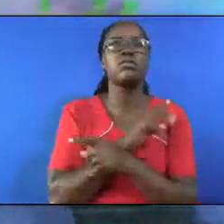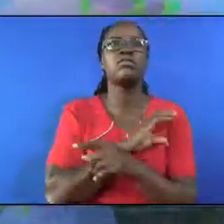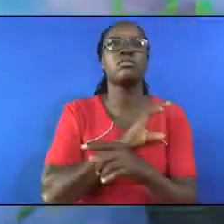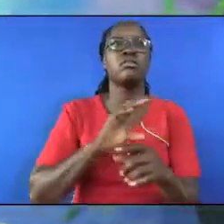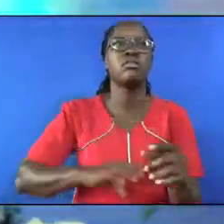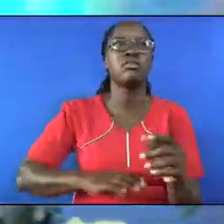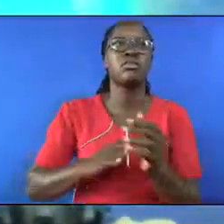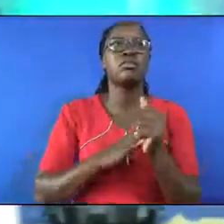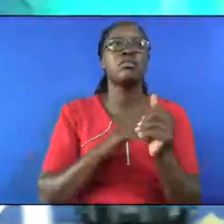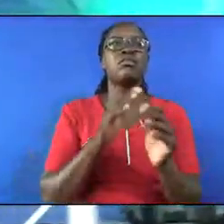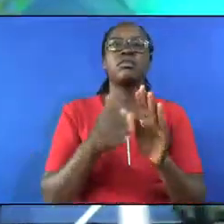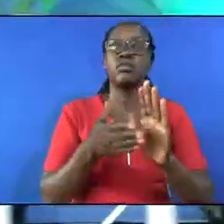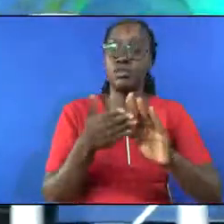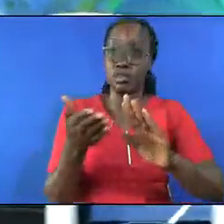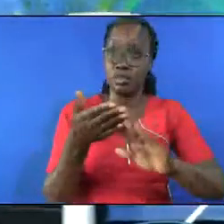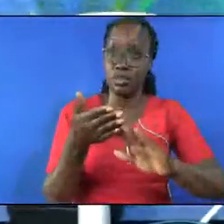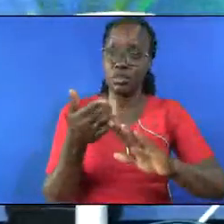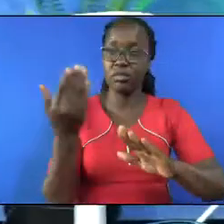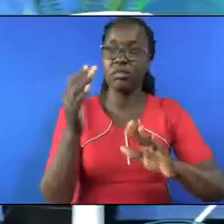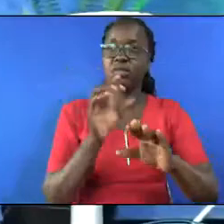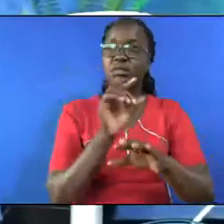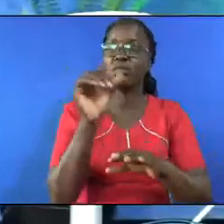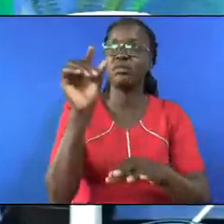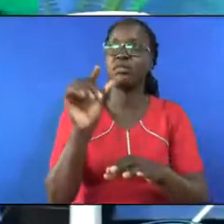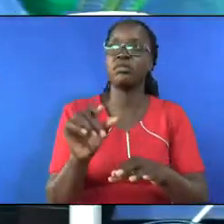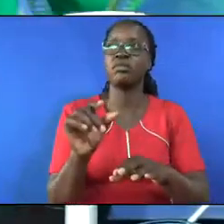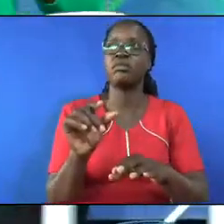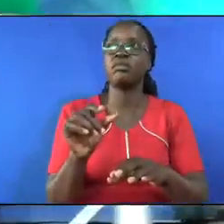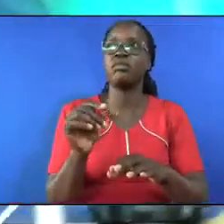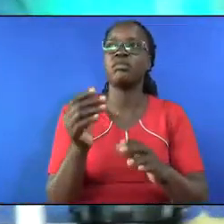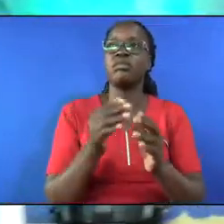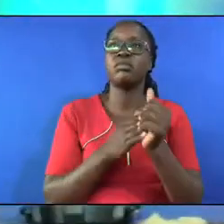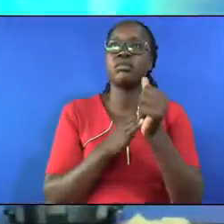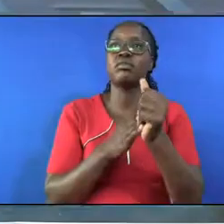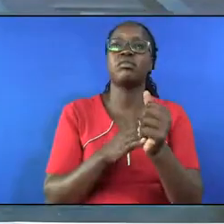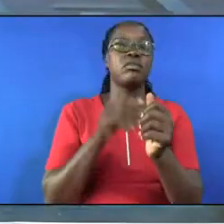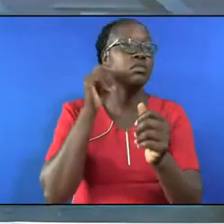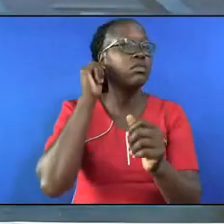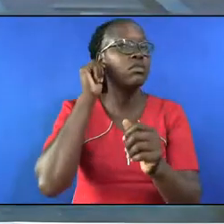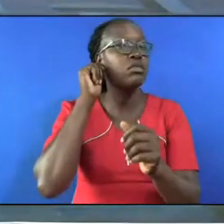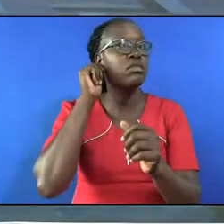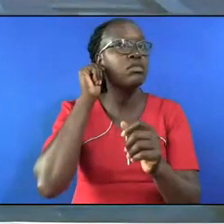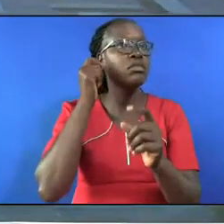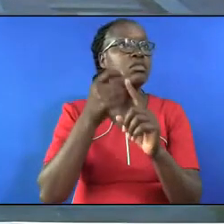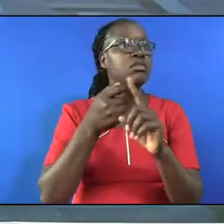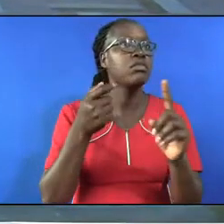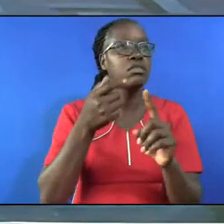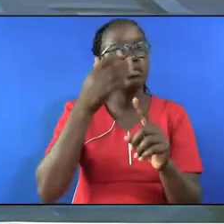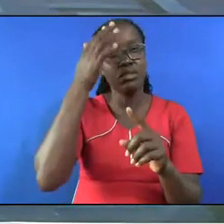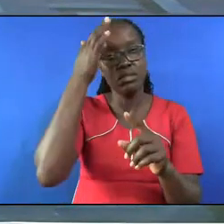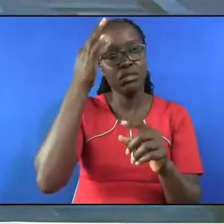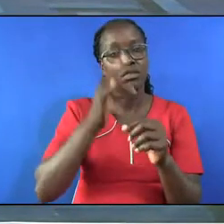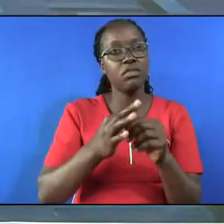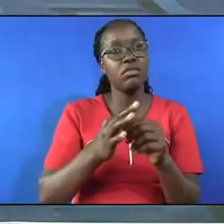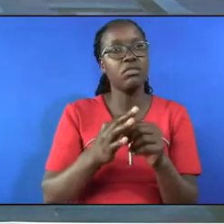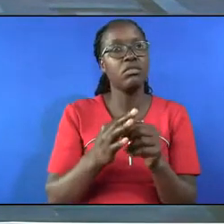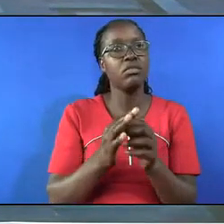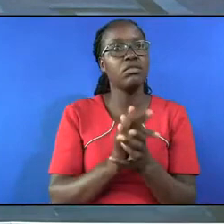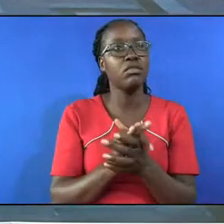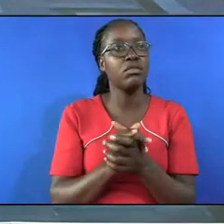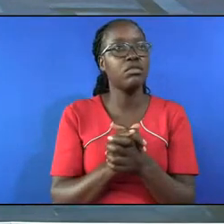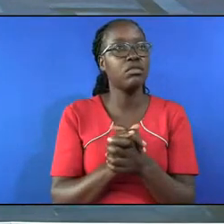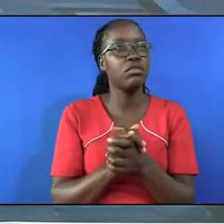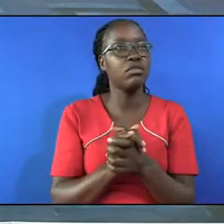Lead them to the foot of the cross and bring out in them the obedience that comes from faith. Amen?